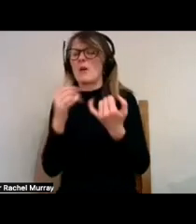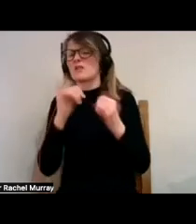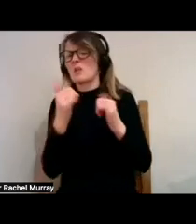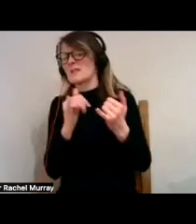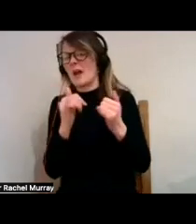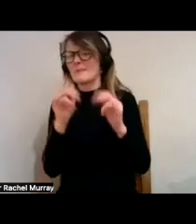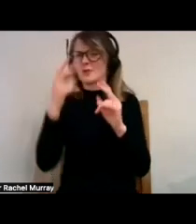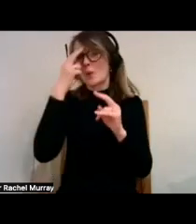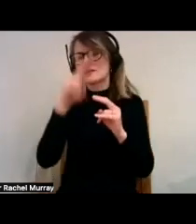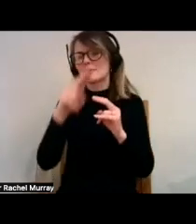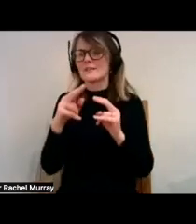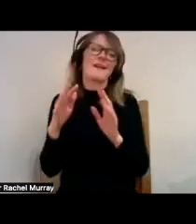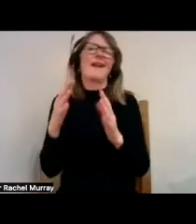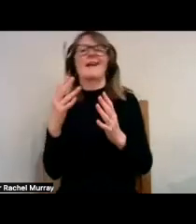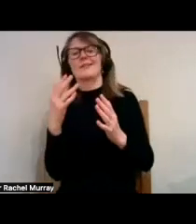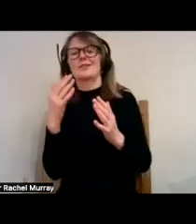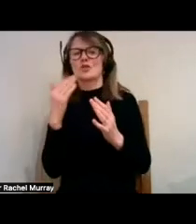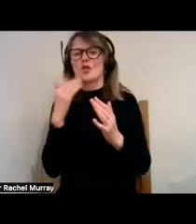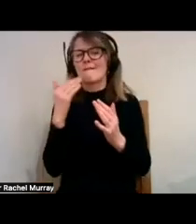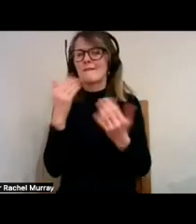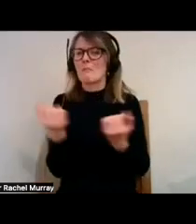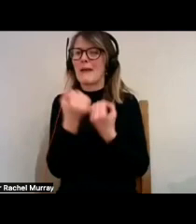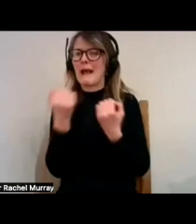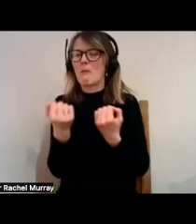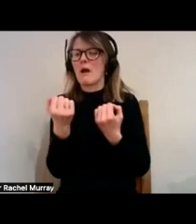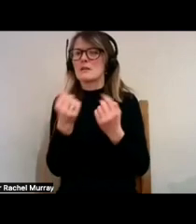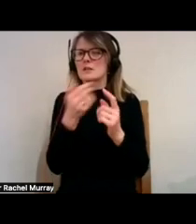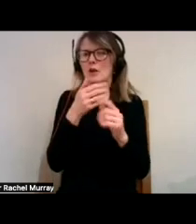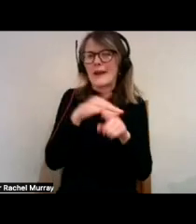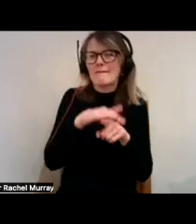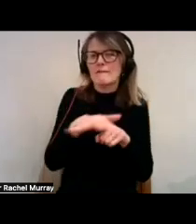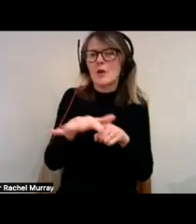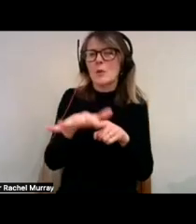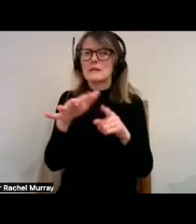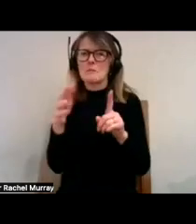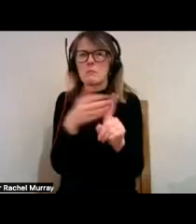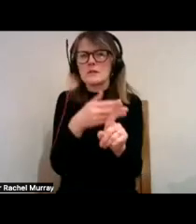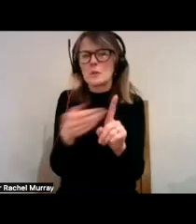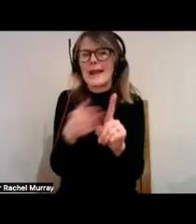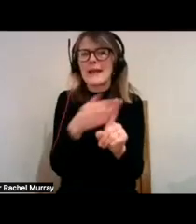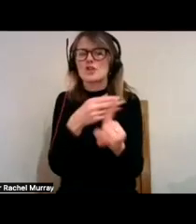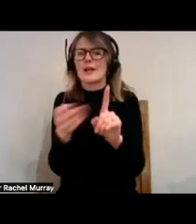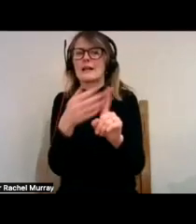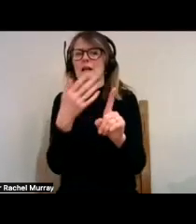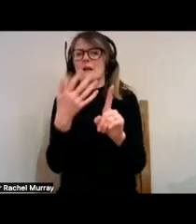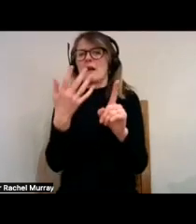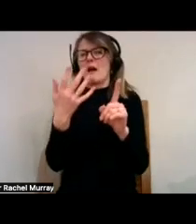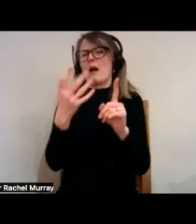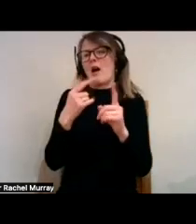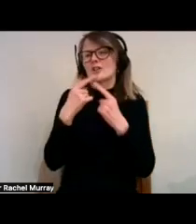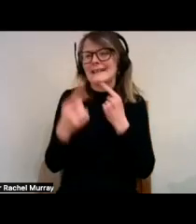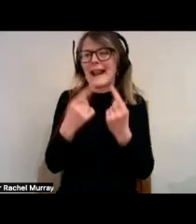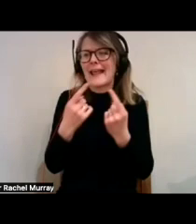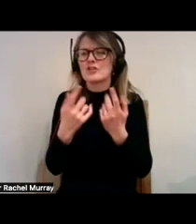So influence, persuasion. Also, I think in there things like articulation, winsomeness, knowledge, those sort